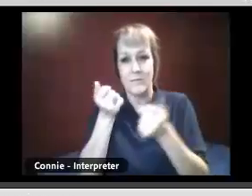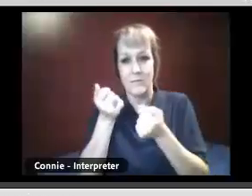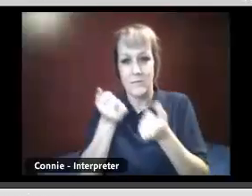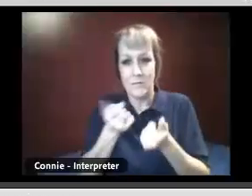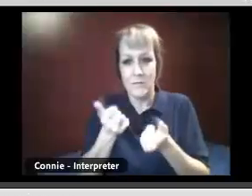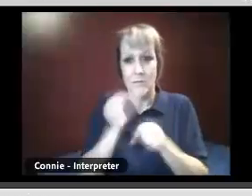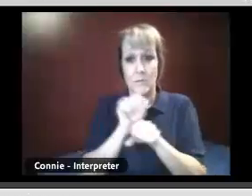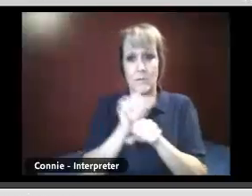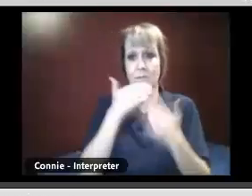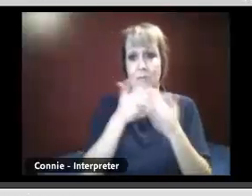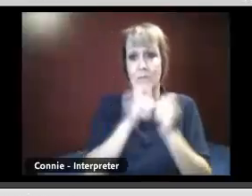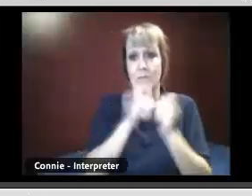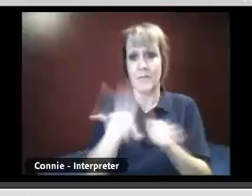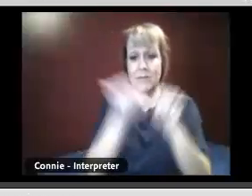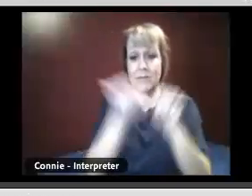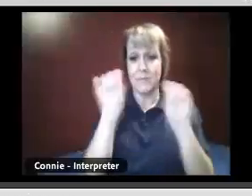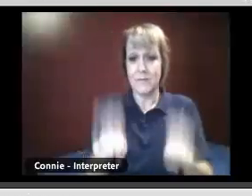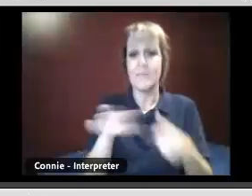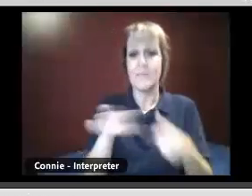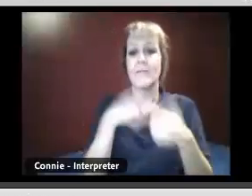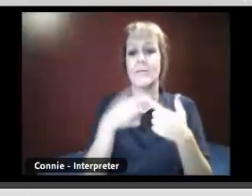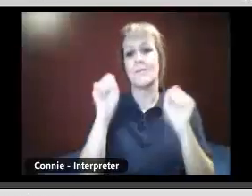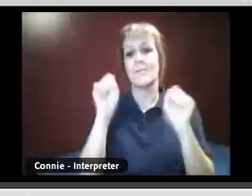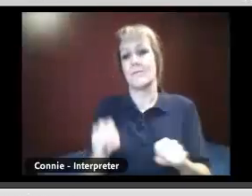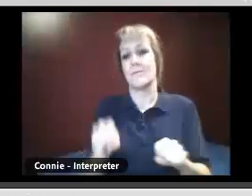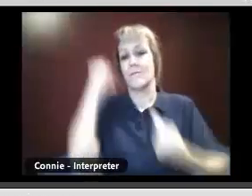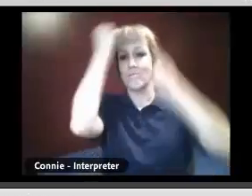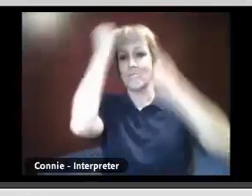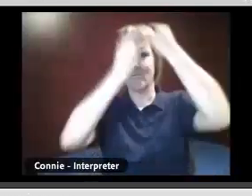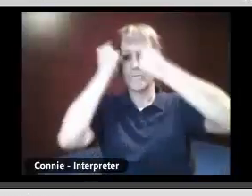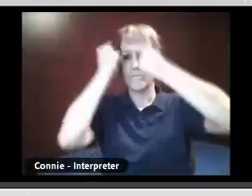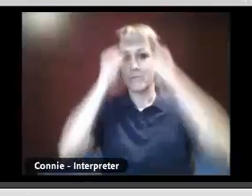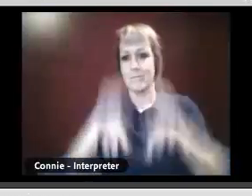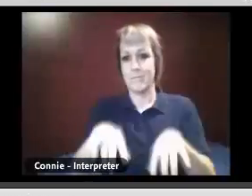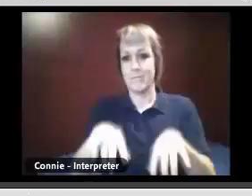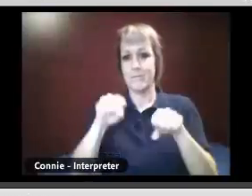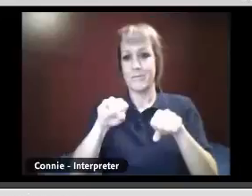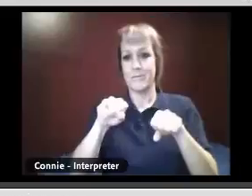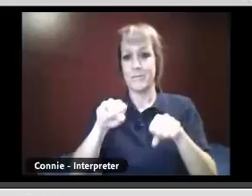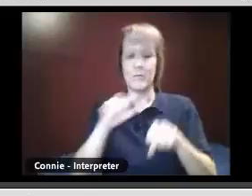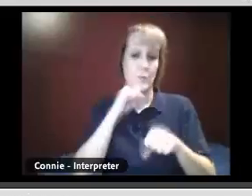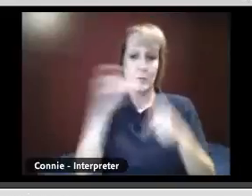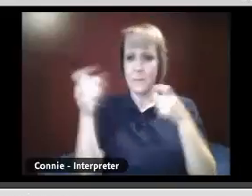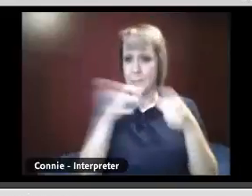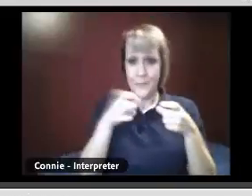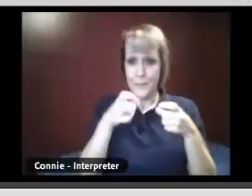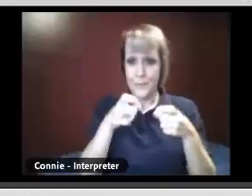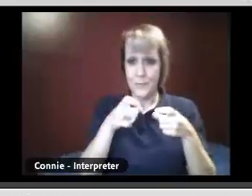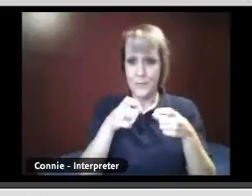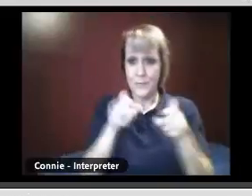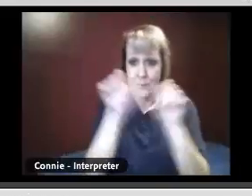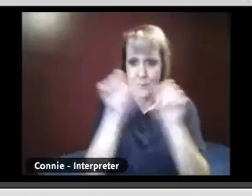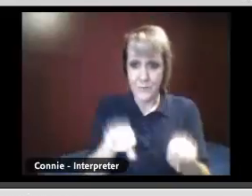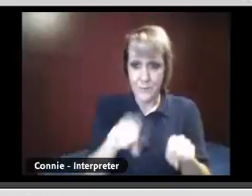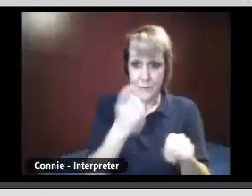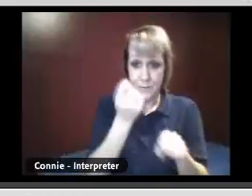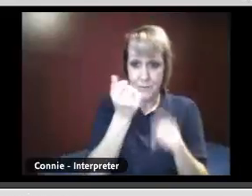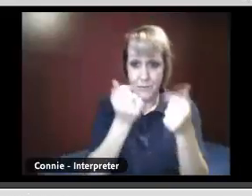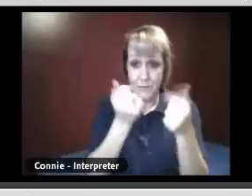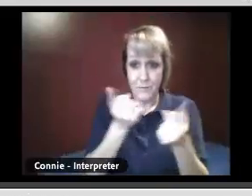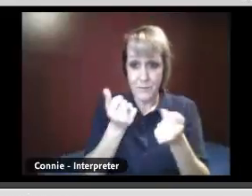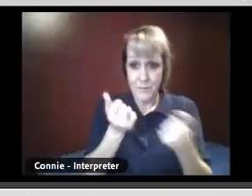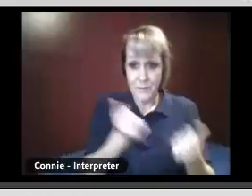the filtering system, then we allow the logic to take over. When we don't manage our filtering system, here's self-management, all